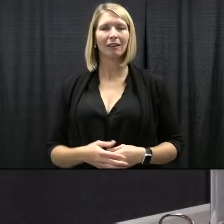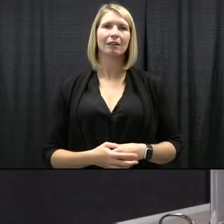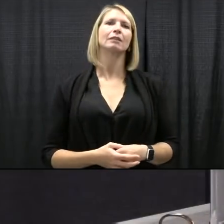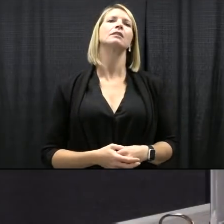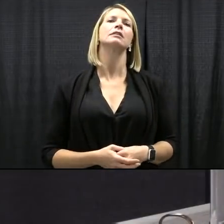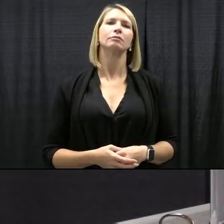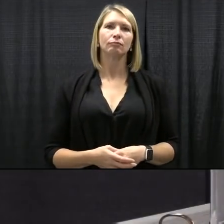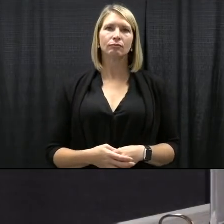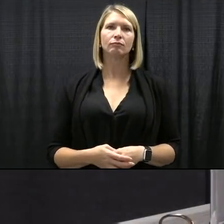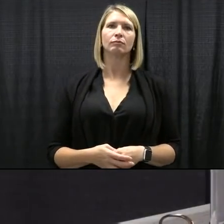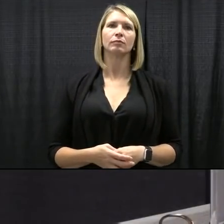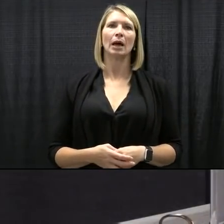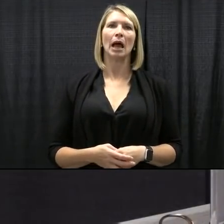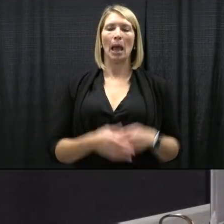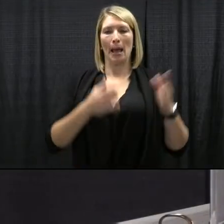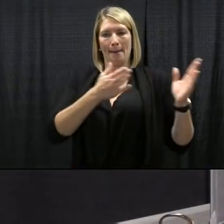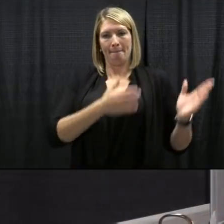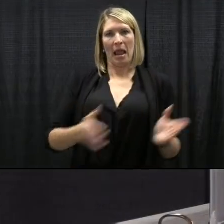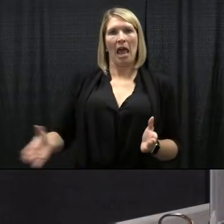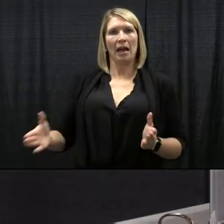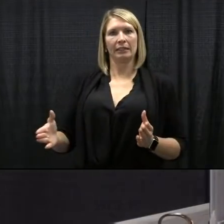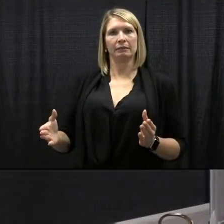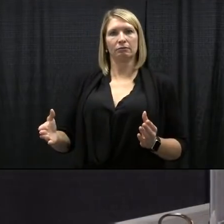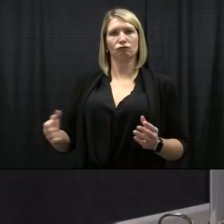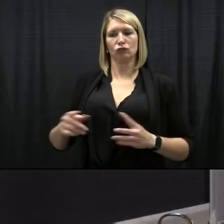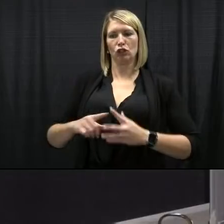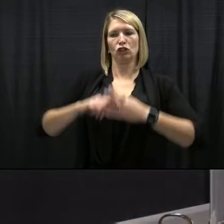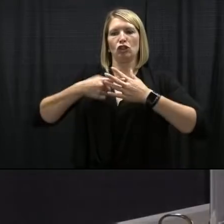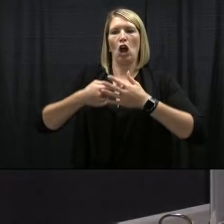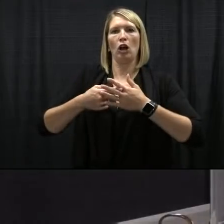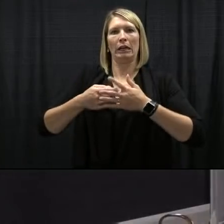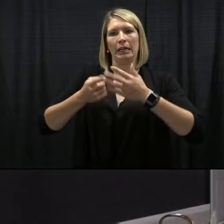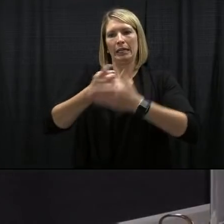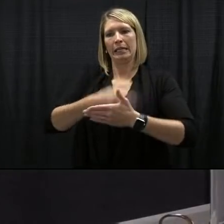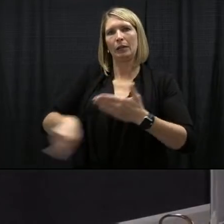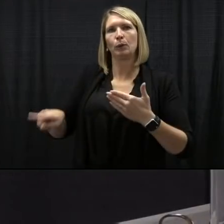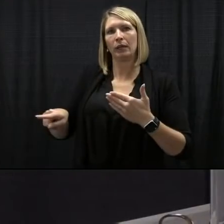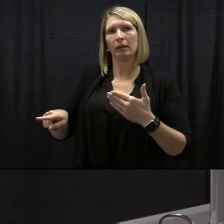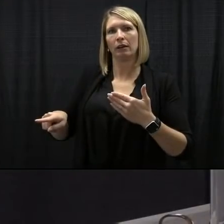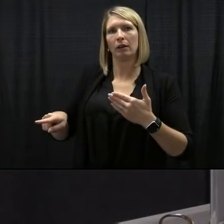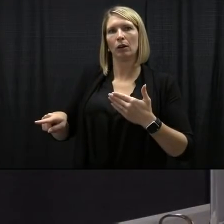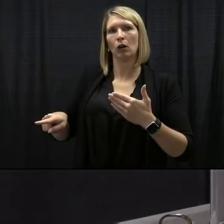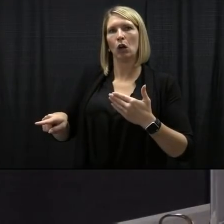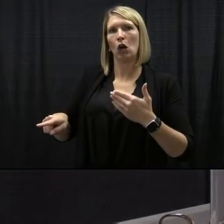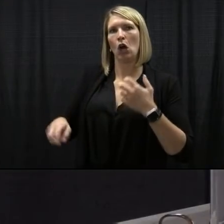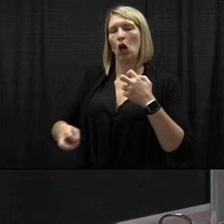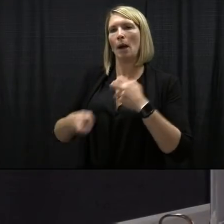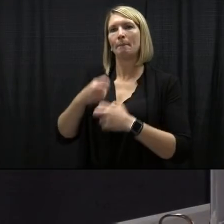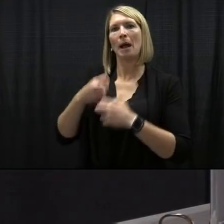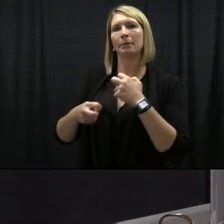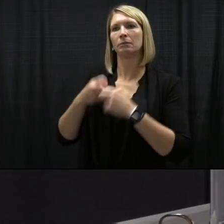So we're planning to launch next week, and I guess the discrepancy in timeline is we're waiting for the app stores, essentially.